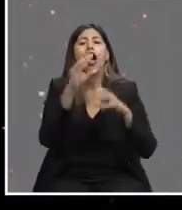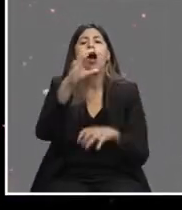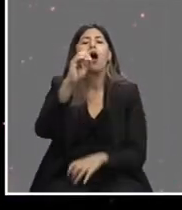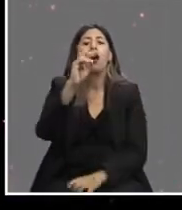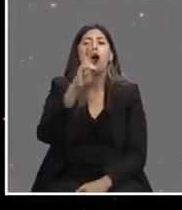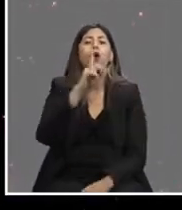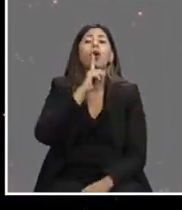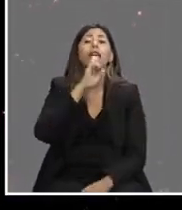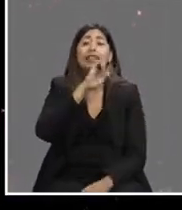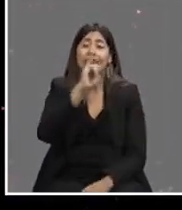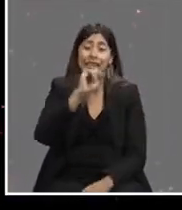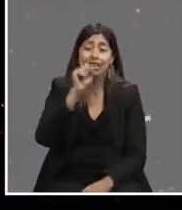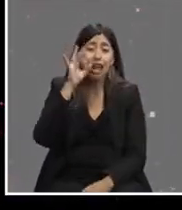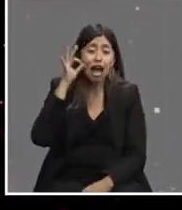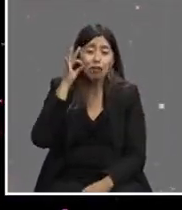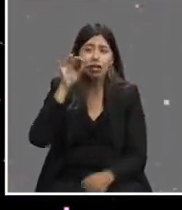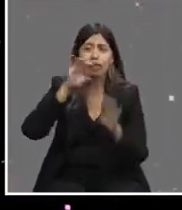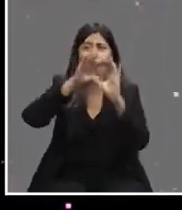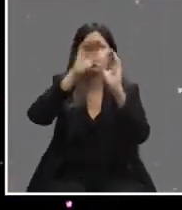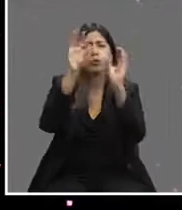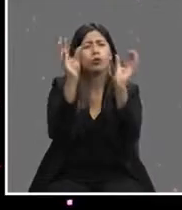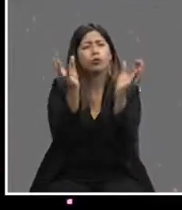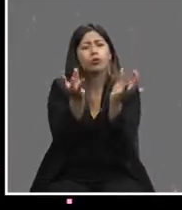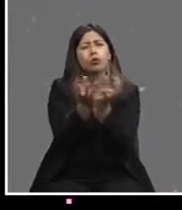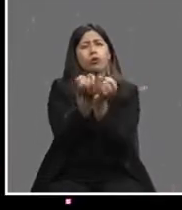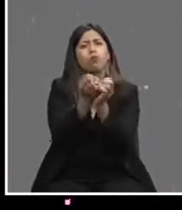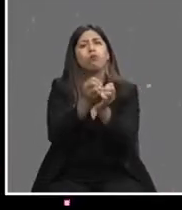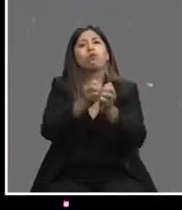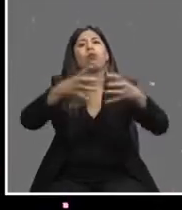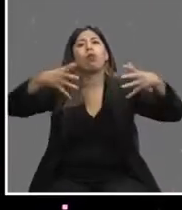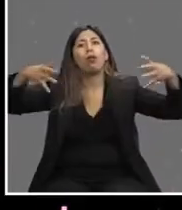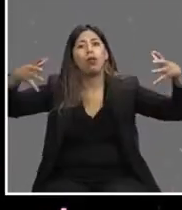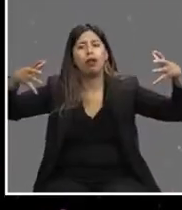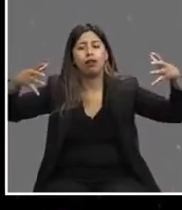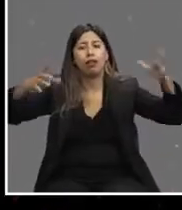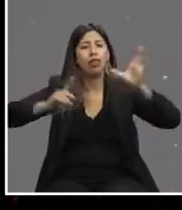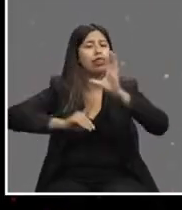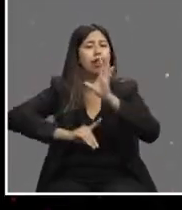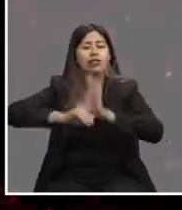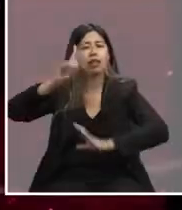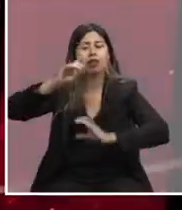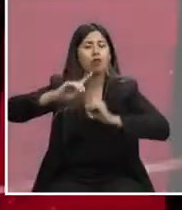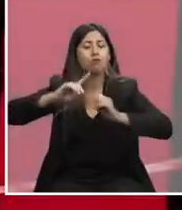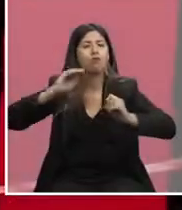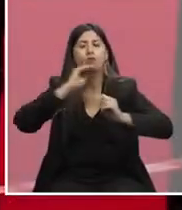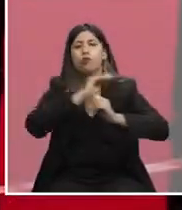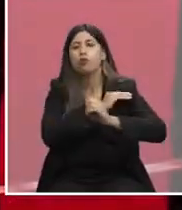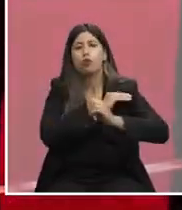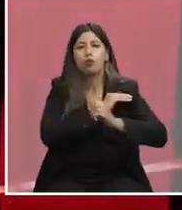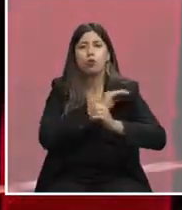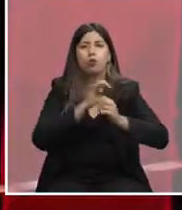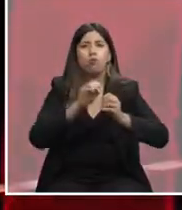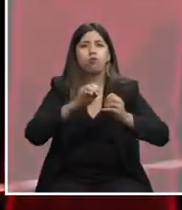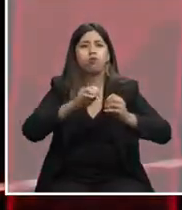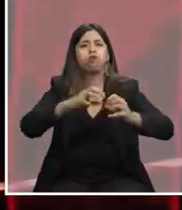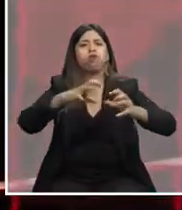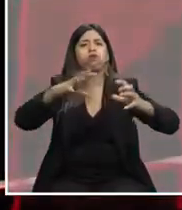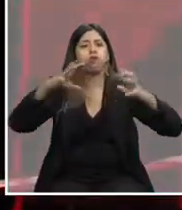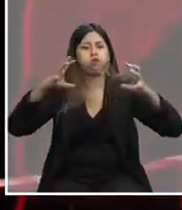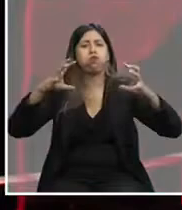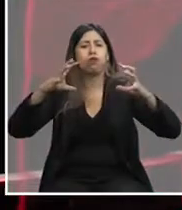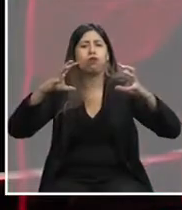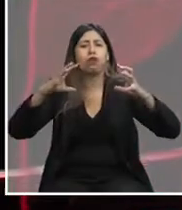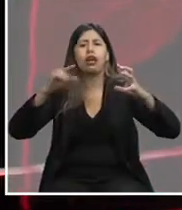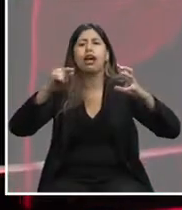of our brain, gifted with abstraction and planning, intelligence and tool crafting, has